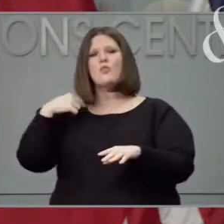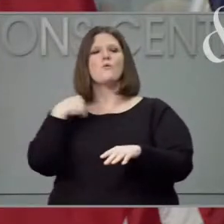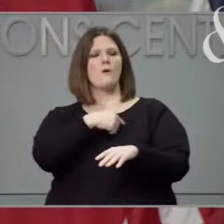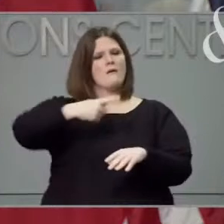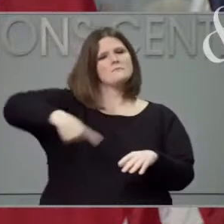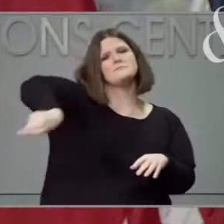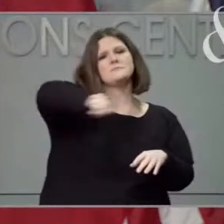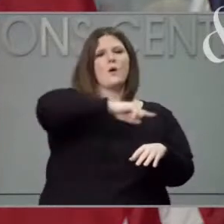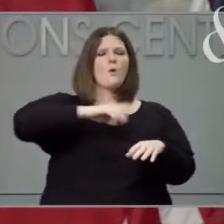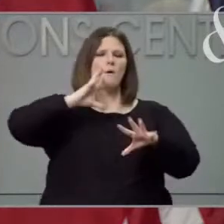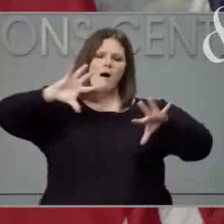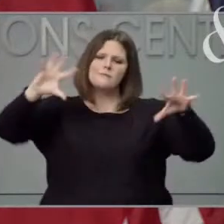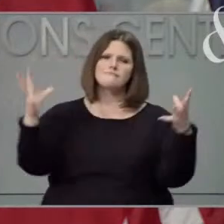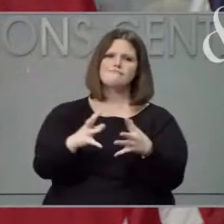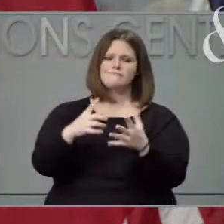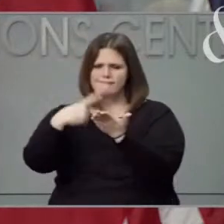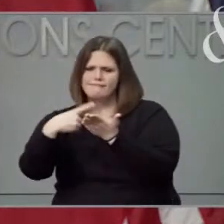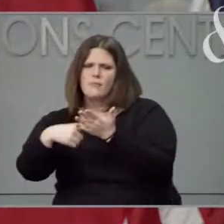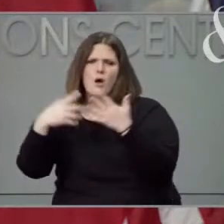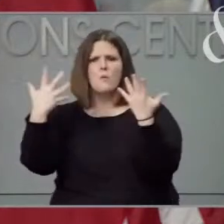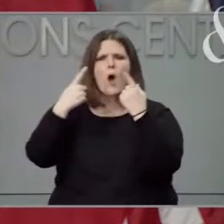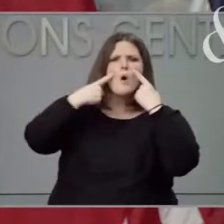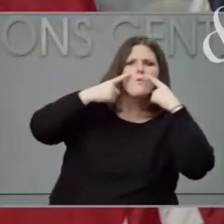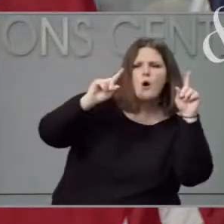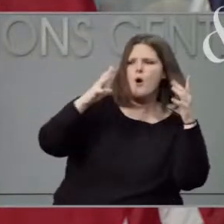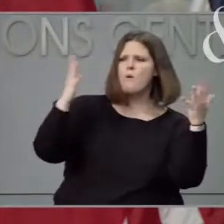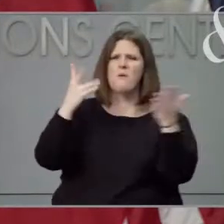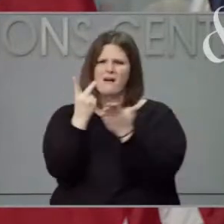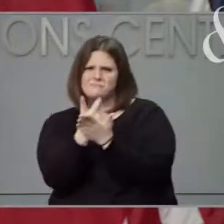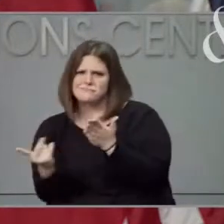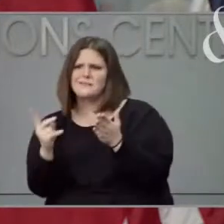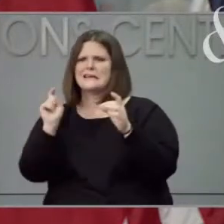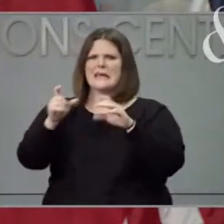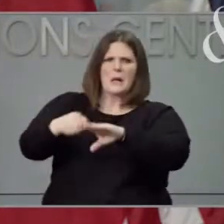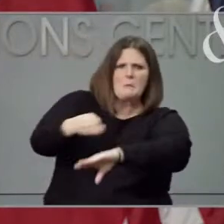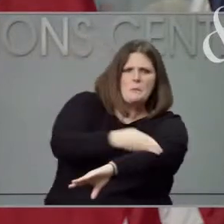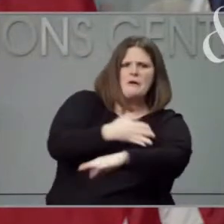what worked, what didn't work, and what we can improve upon. This has